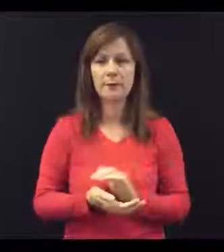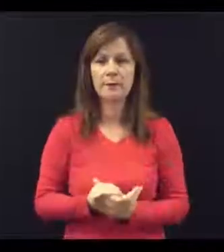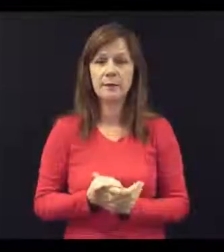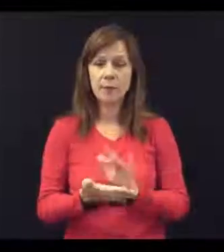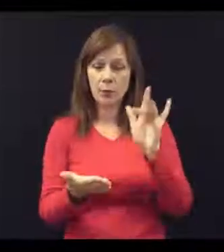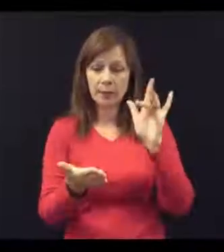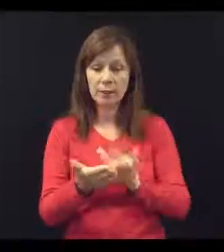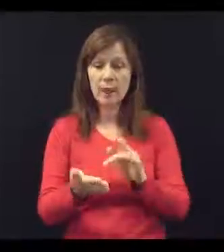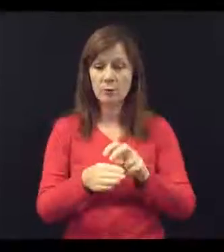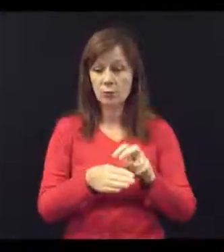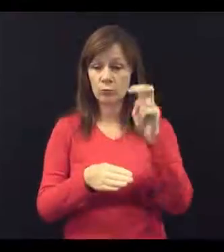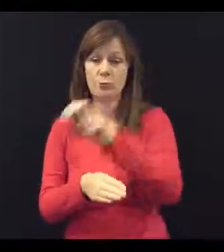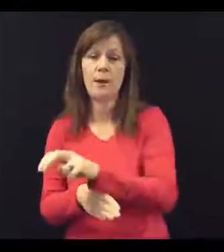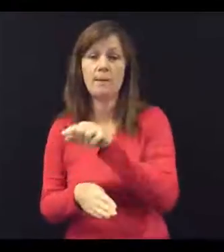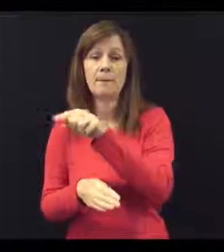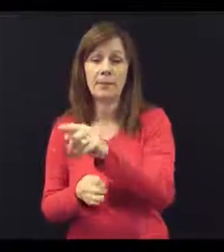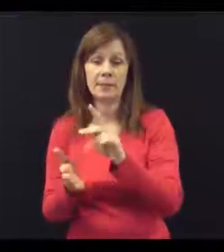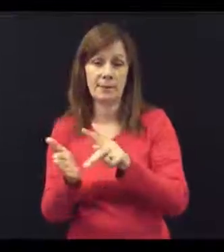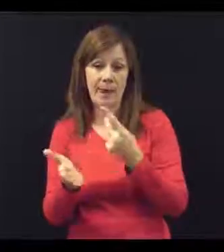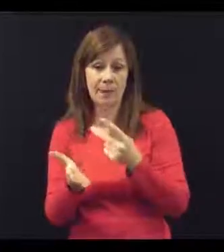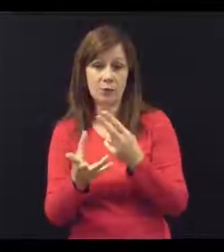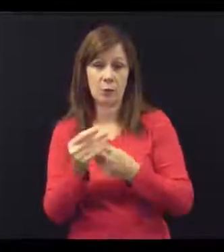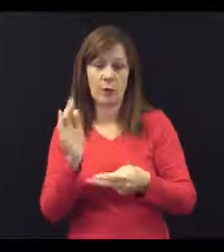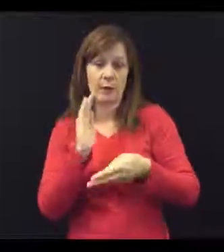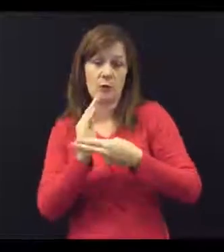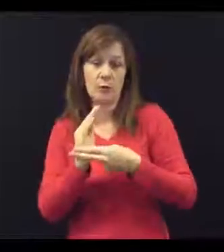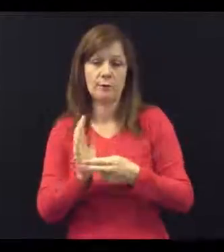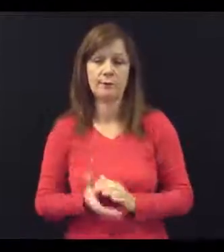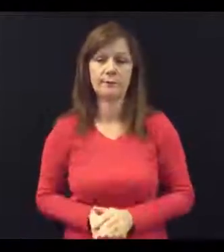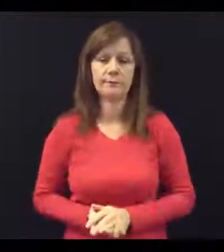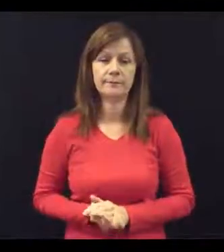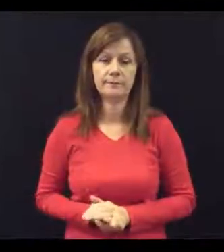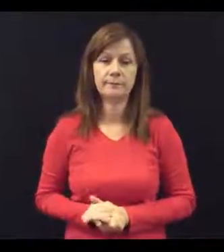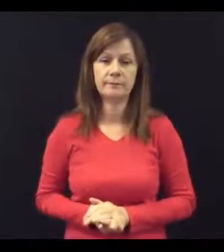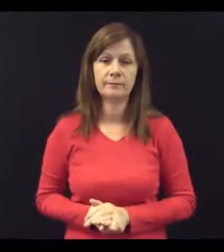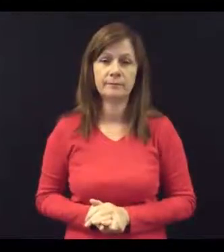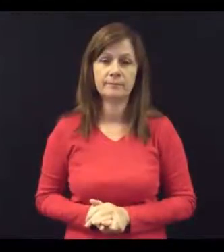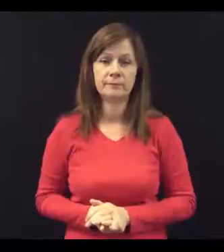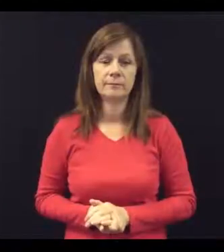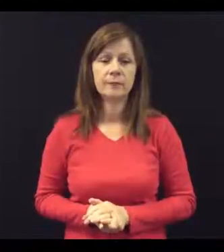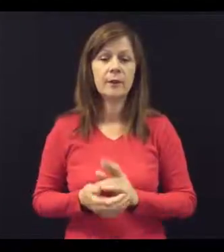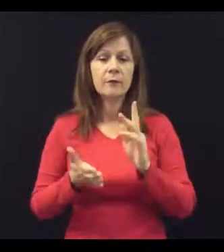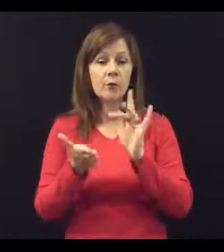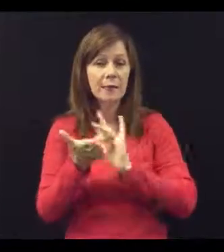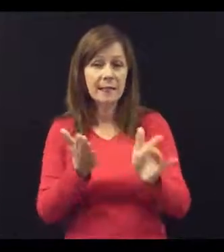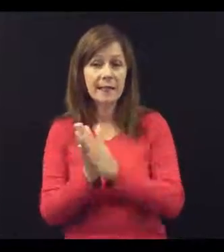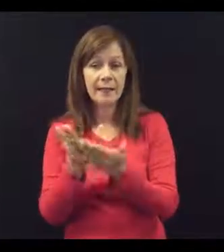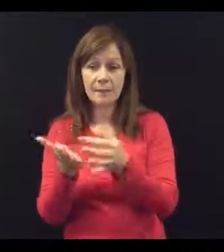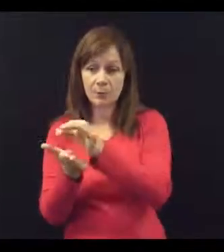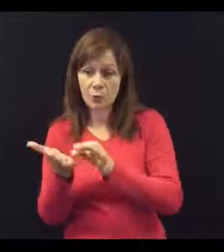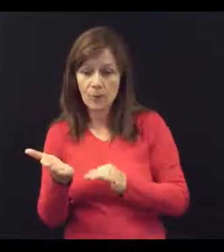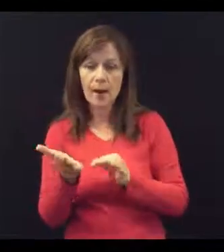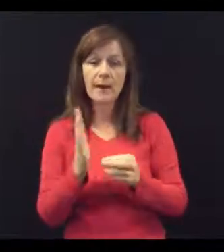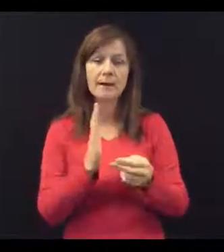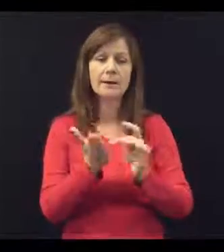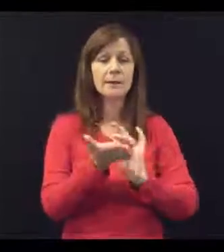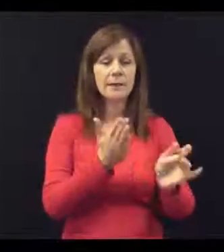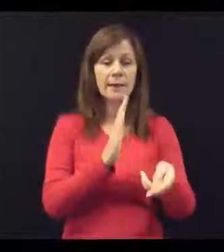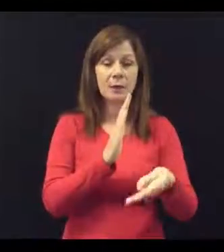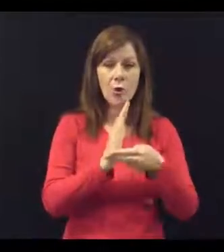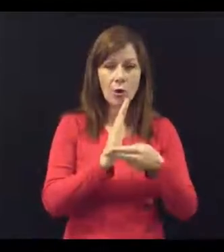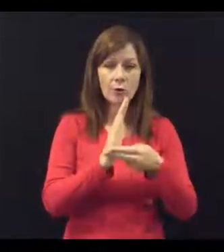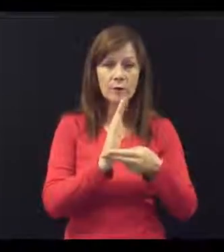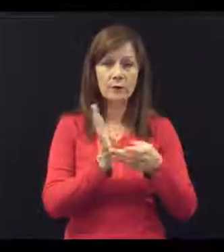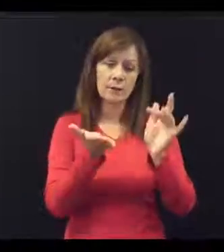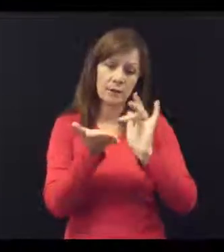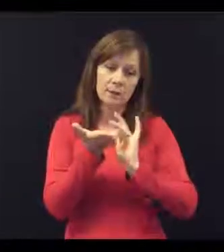a note or bookmark will take you directly to the page bookmarked or that contains the note. To delete a bookmark or note,